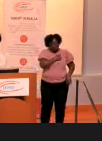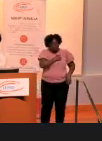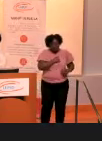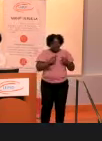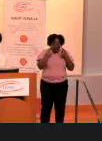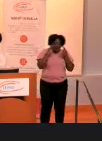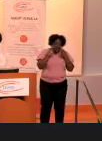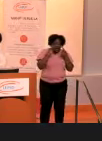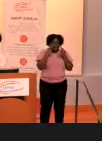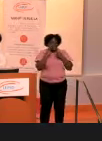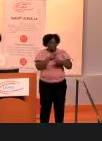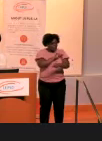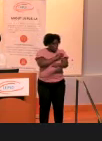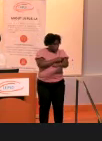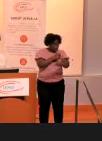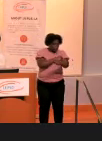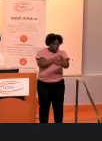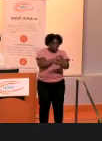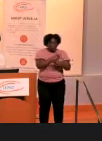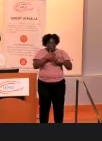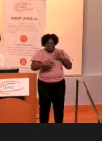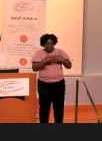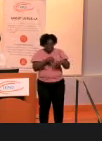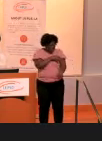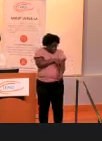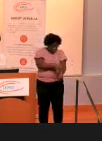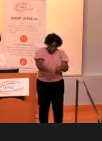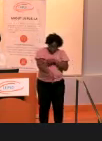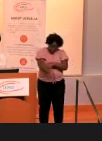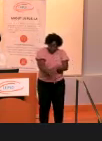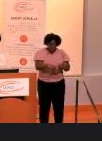blood vessels. We do not include